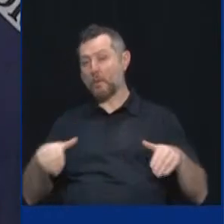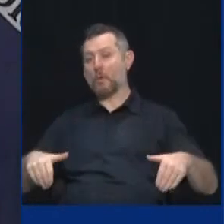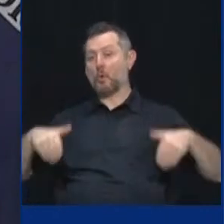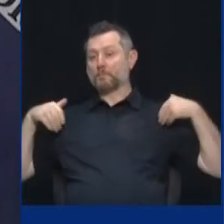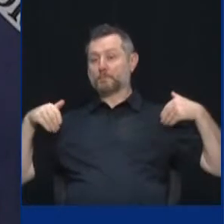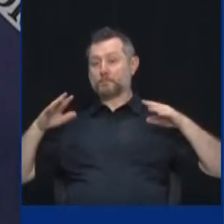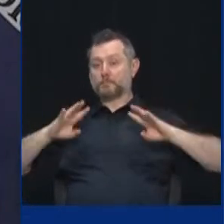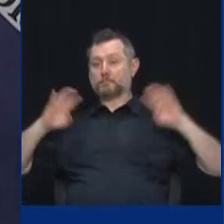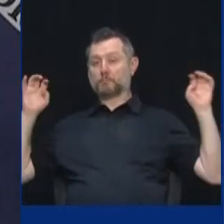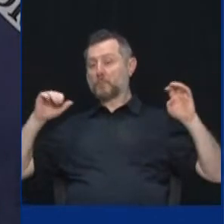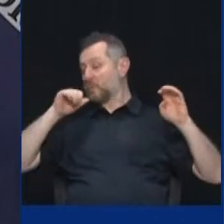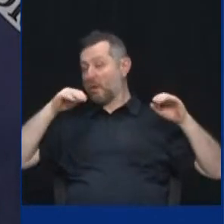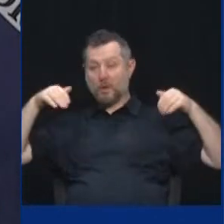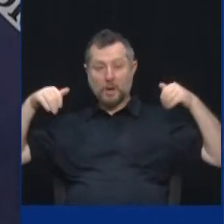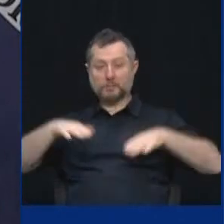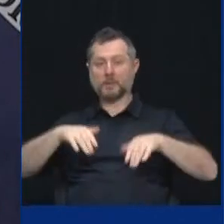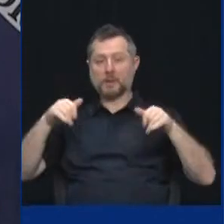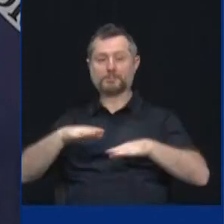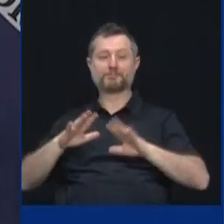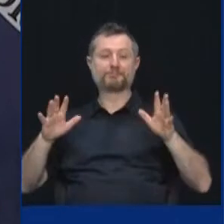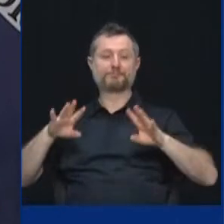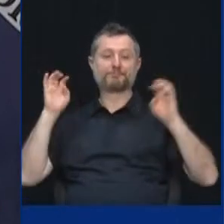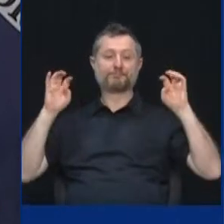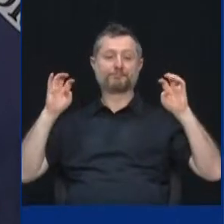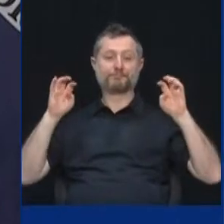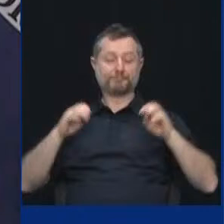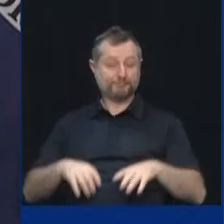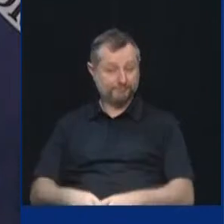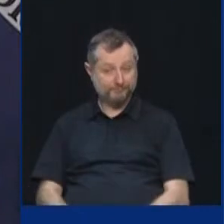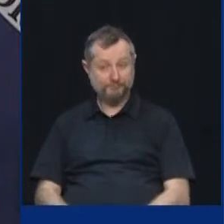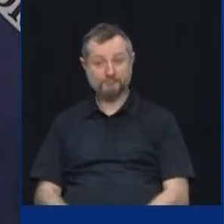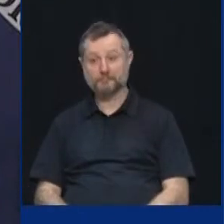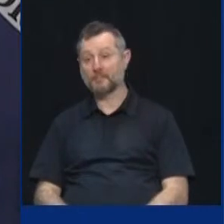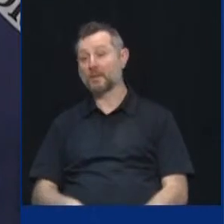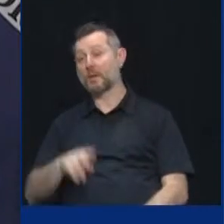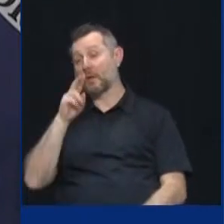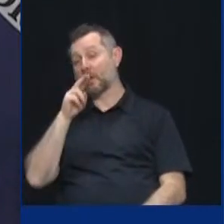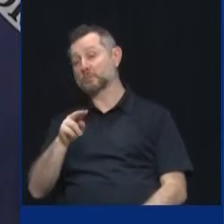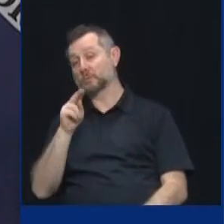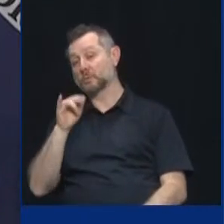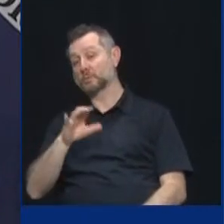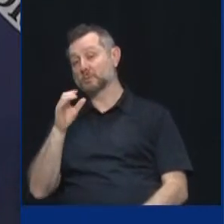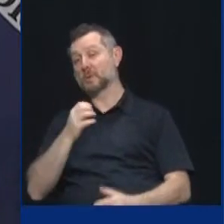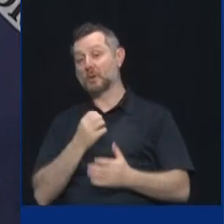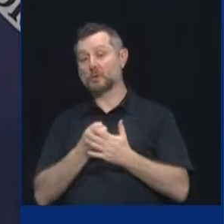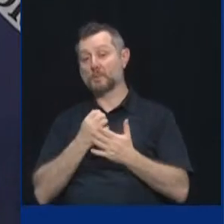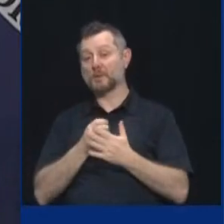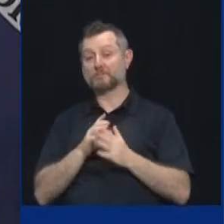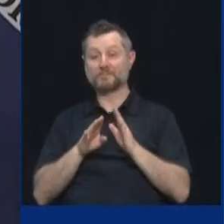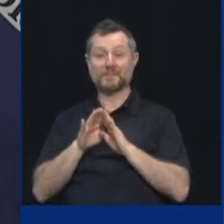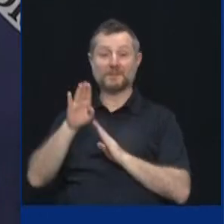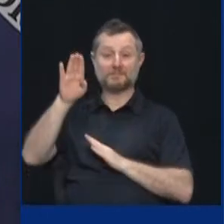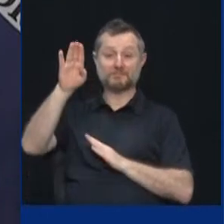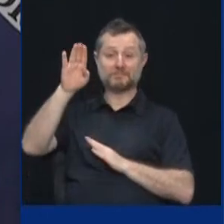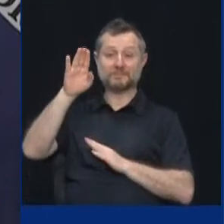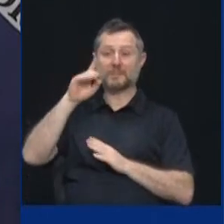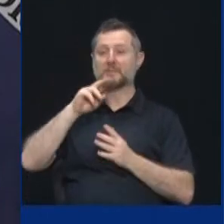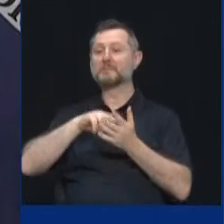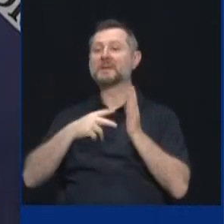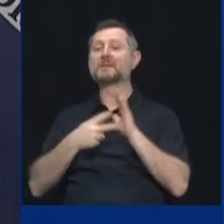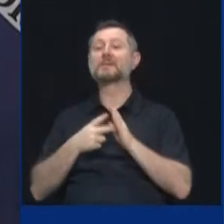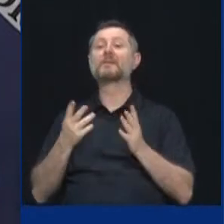past that point. You look at periods of growth in this city, it's always periods where you